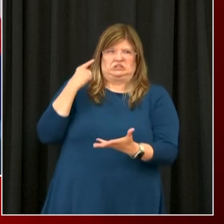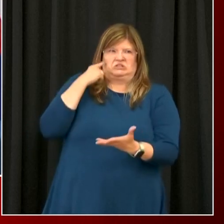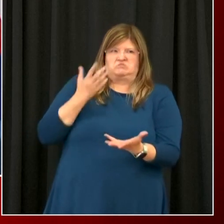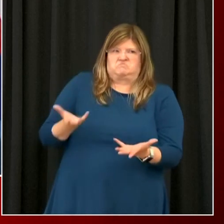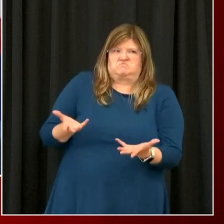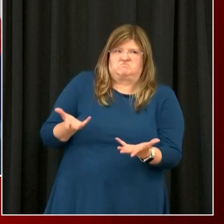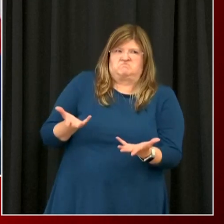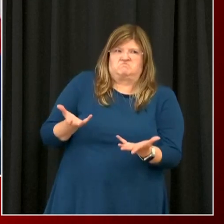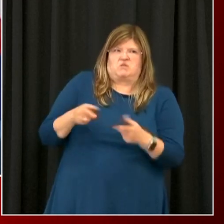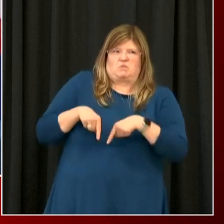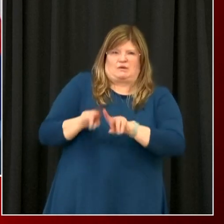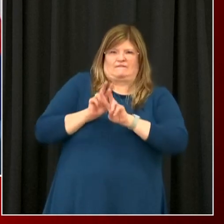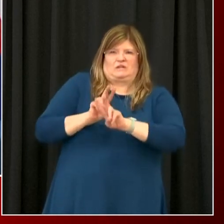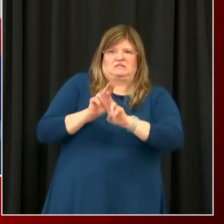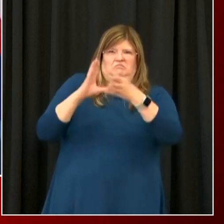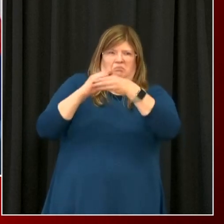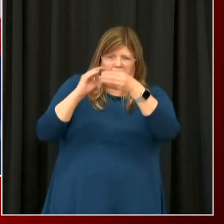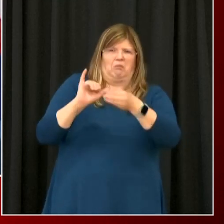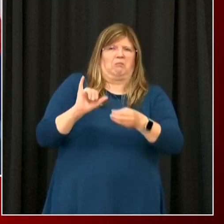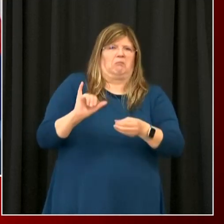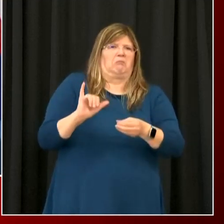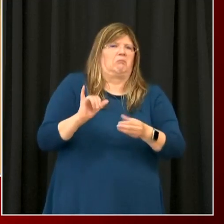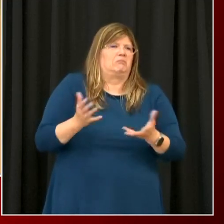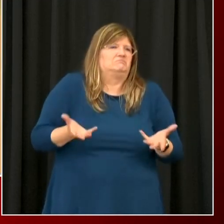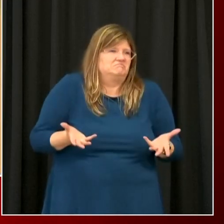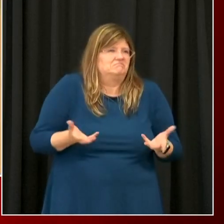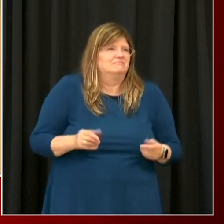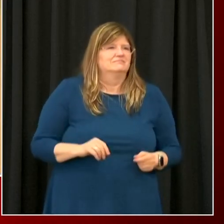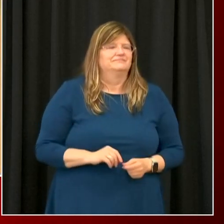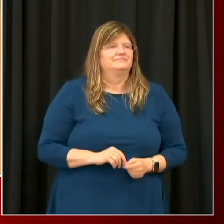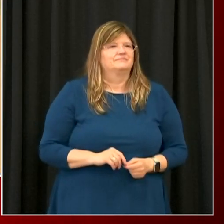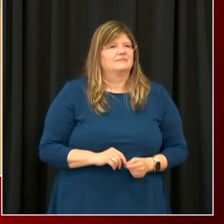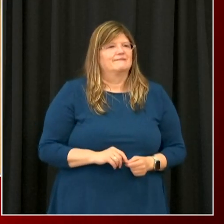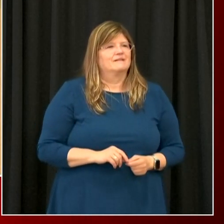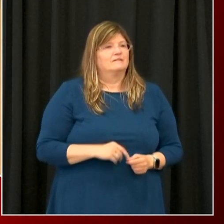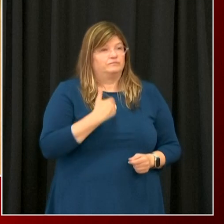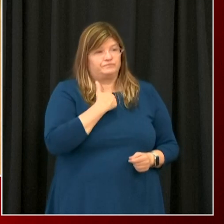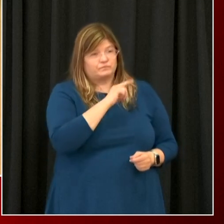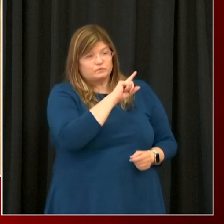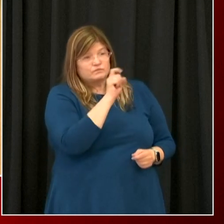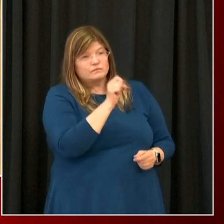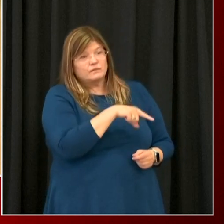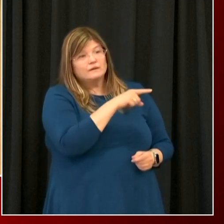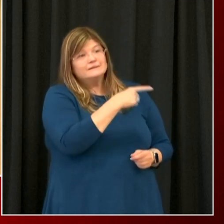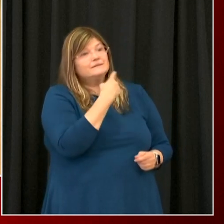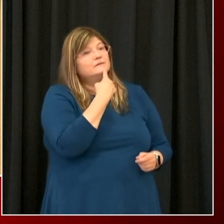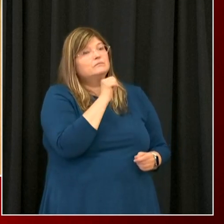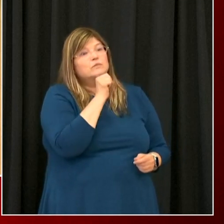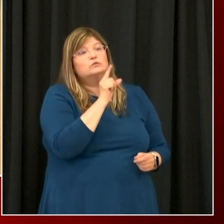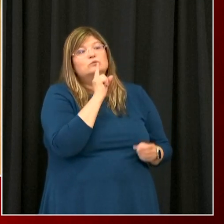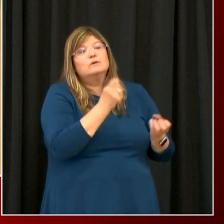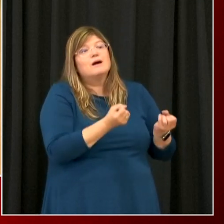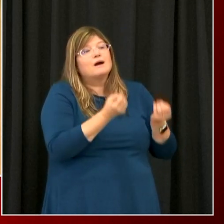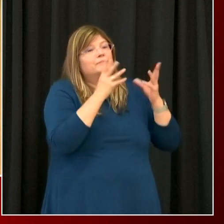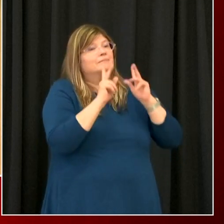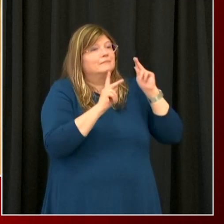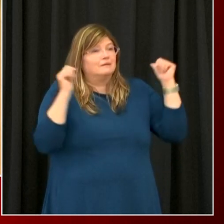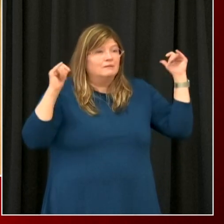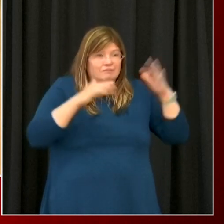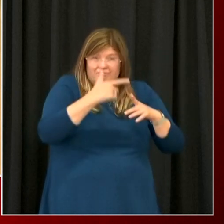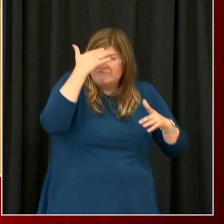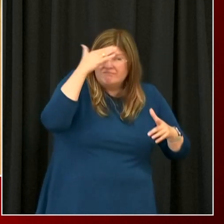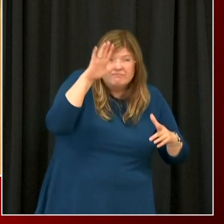Yes. I had a question for the chief. You said you're not sure how many and you're not sure, but is there any particular